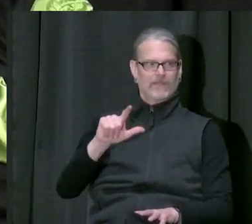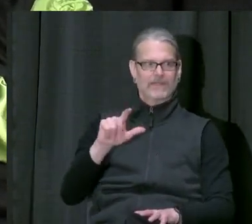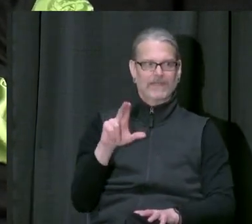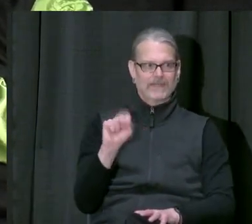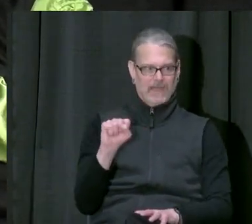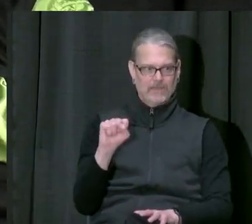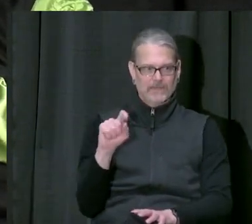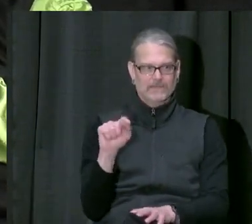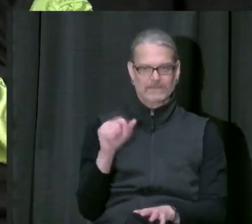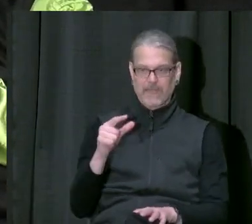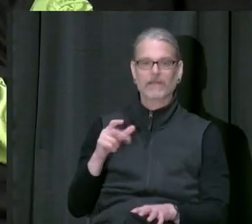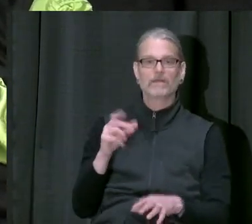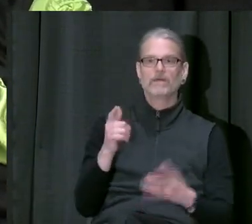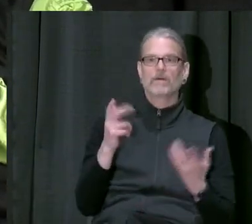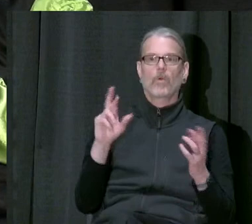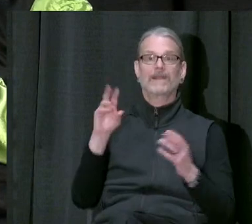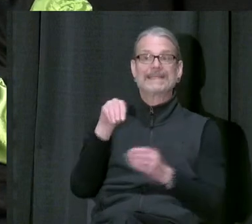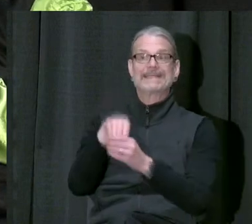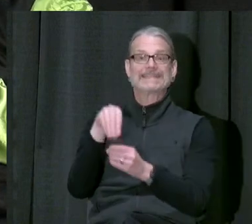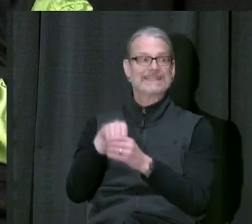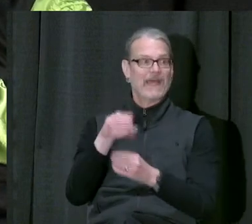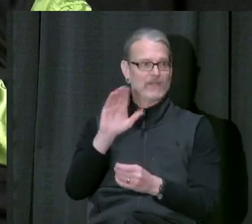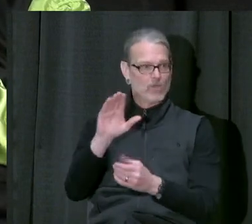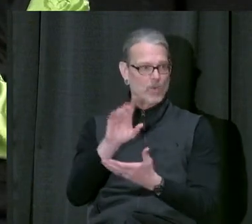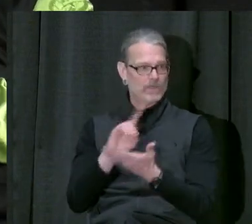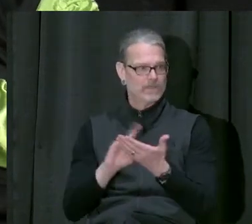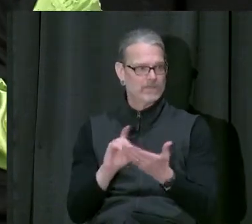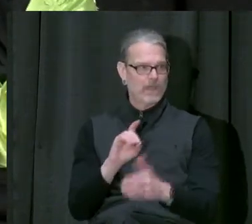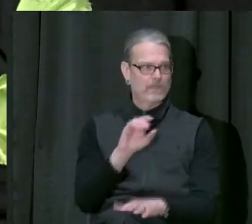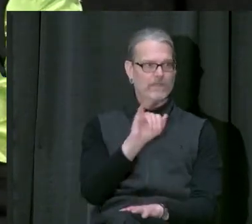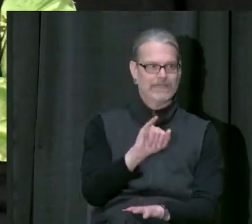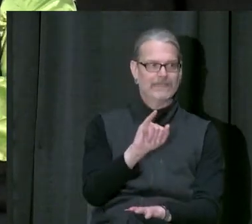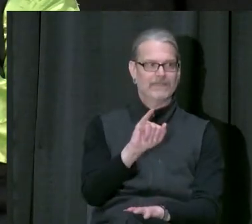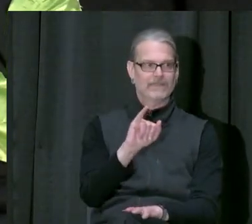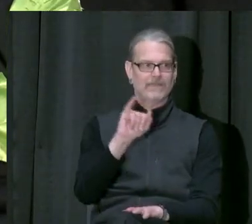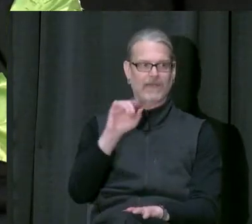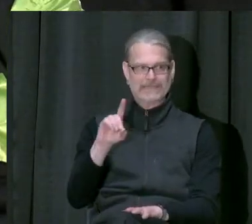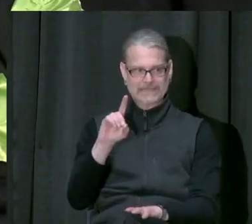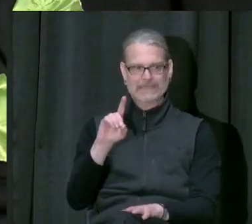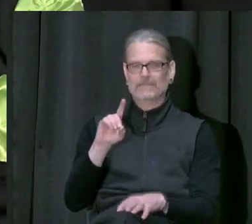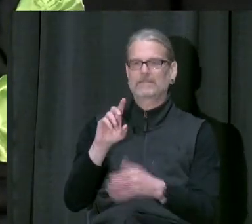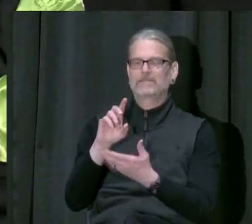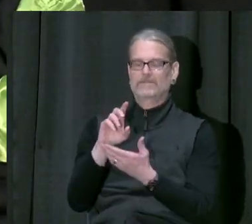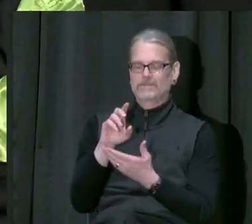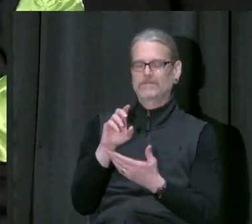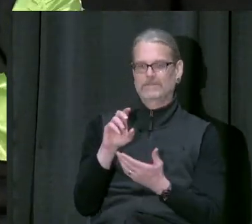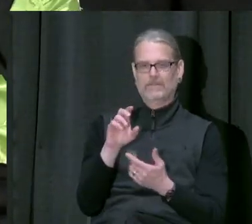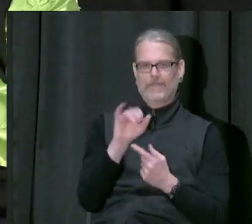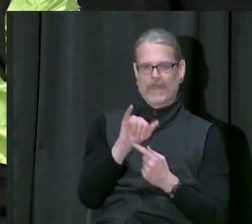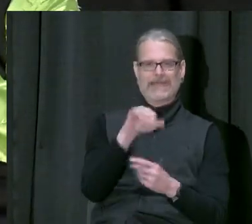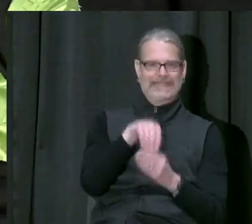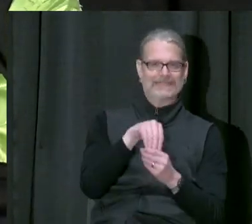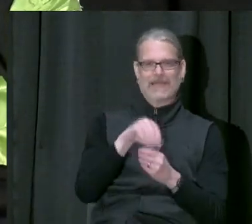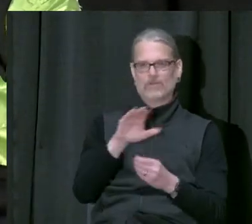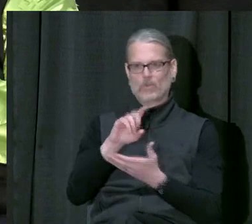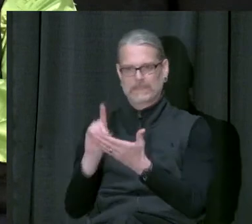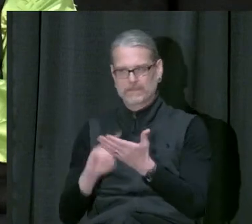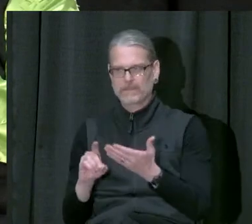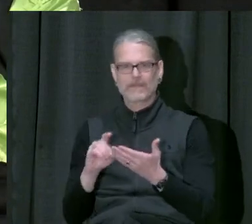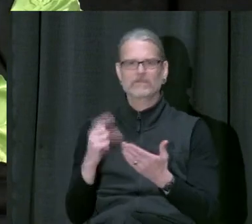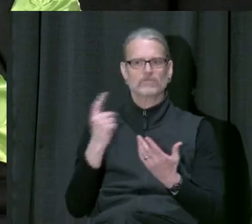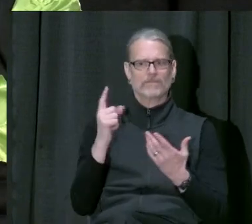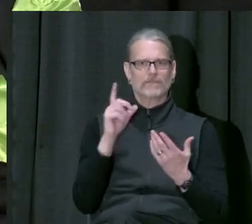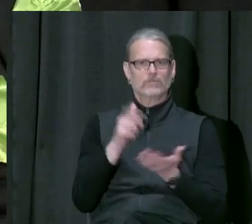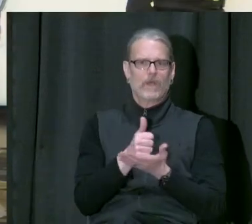that sits inside InDesign. It allows you to export stuff correctly. So there's a wide variety of programs to really help you in every step of the